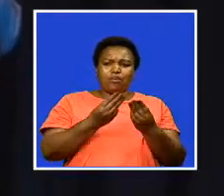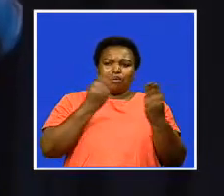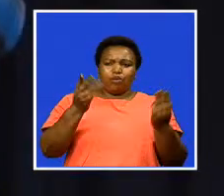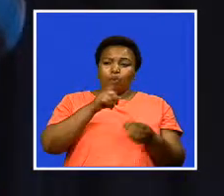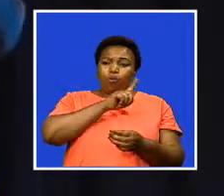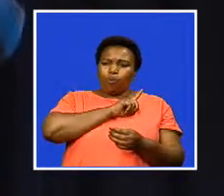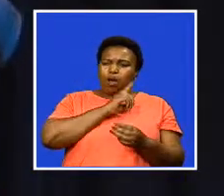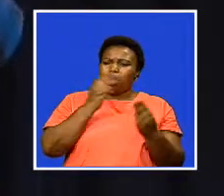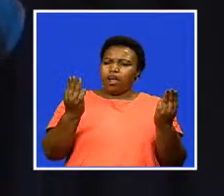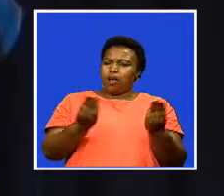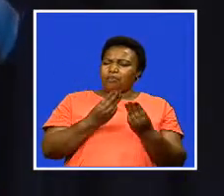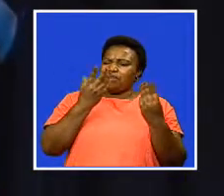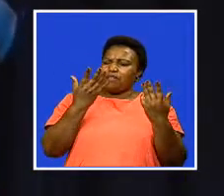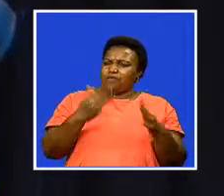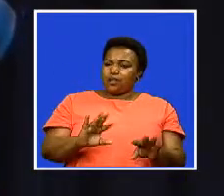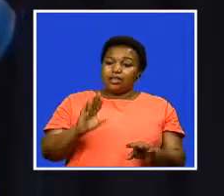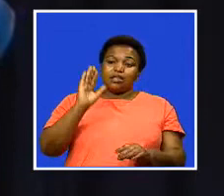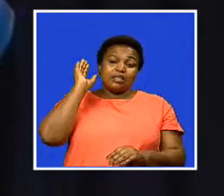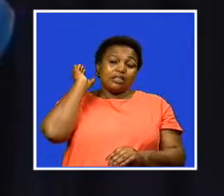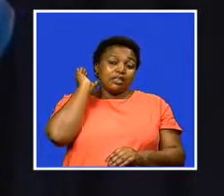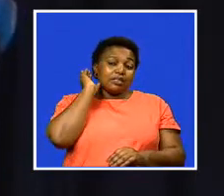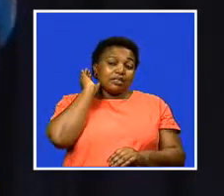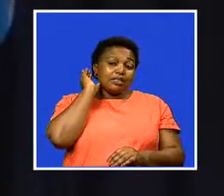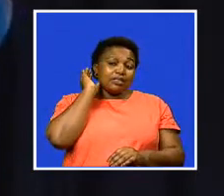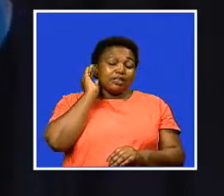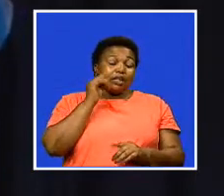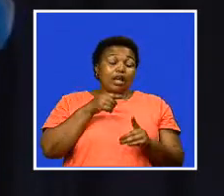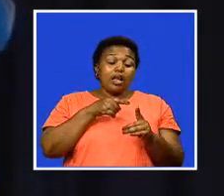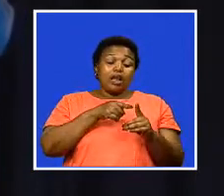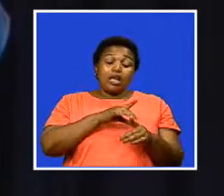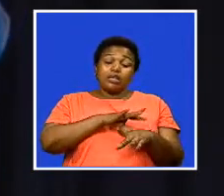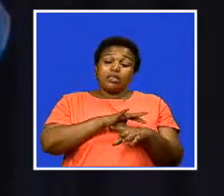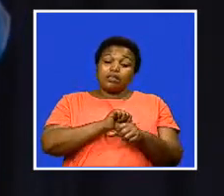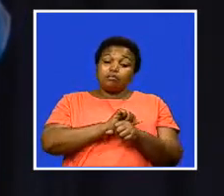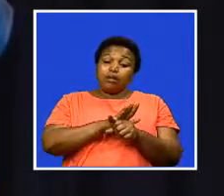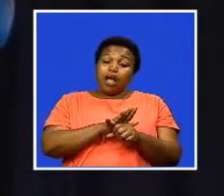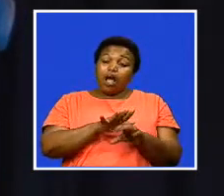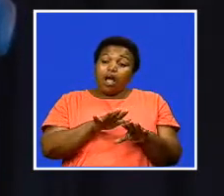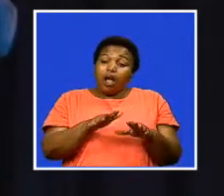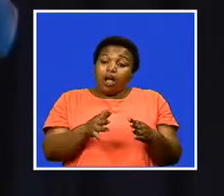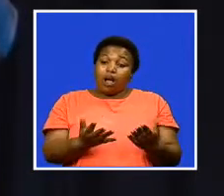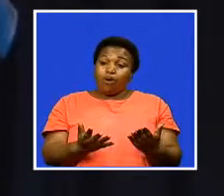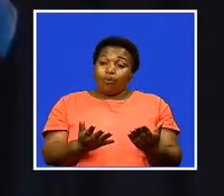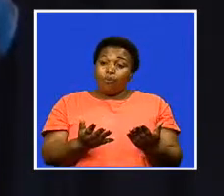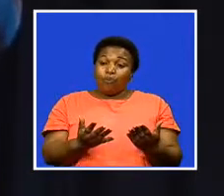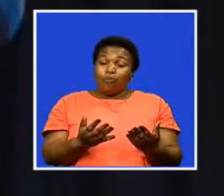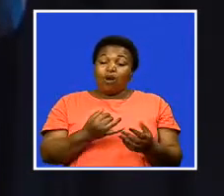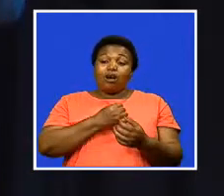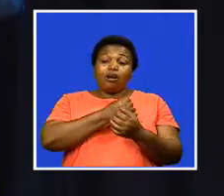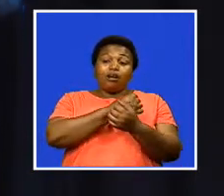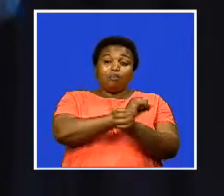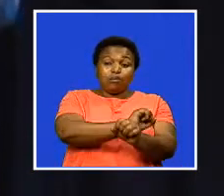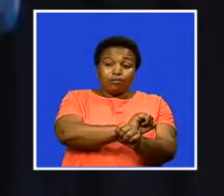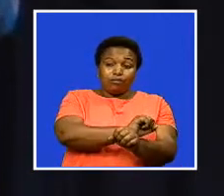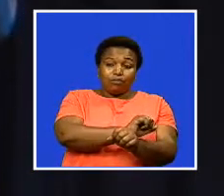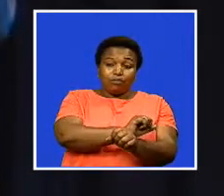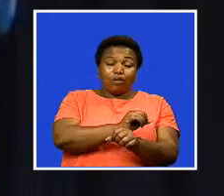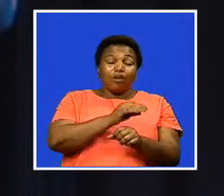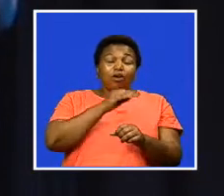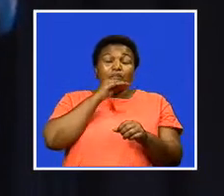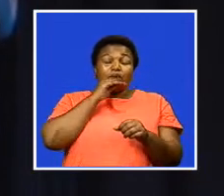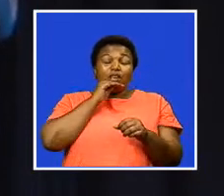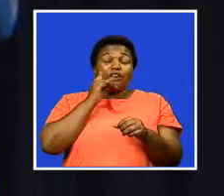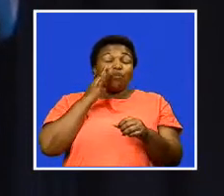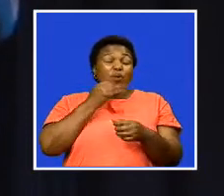balalele ukuthi lesi lomkhuhlane ufuneka uvikelwe njani na ungakavikele utawulimala wena